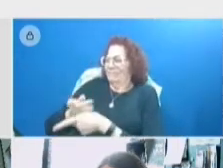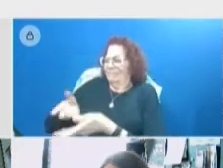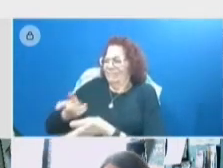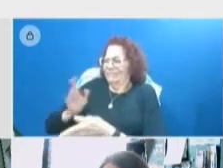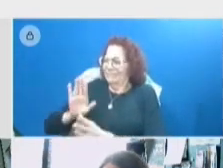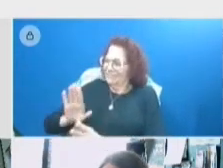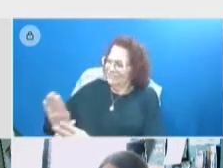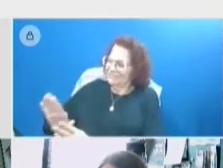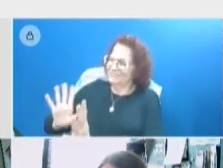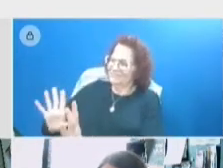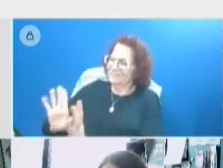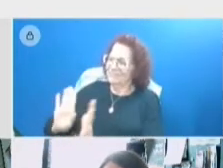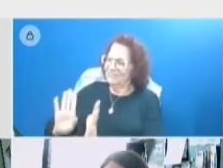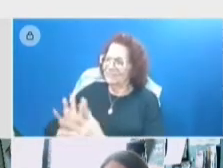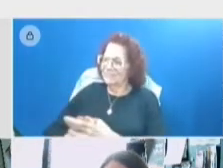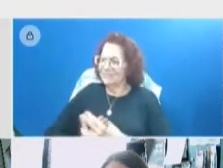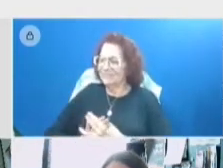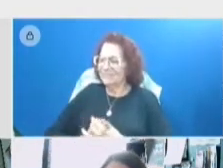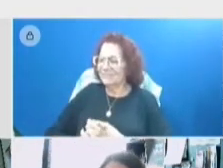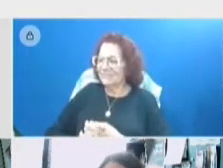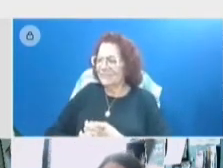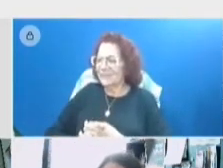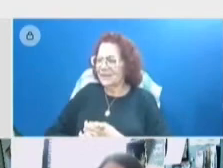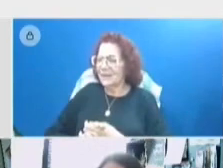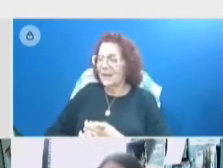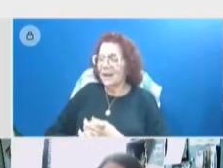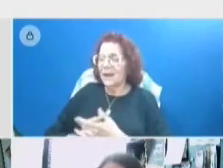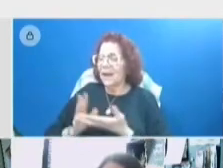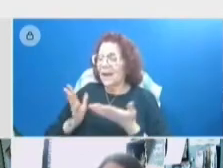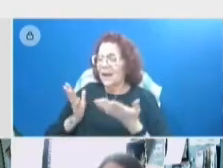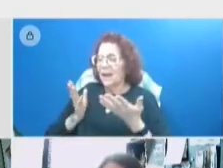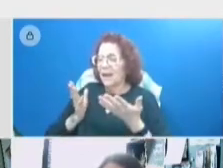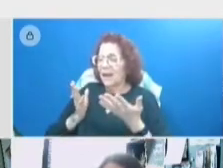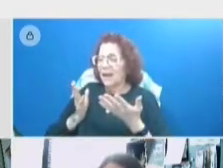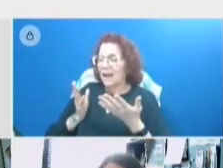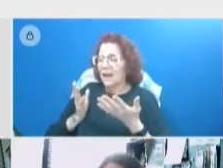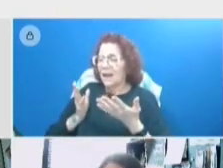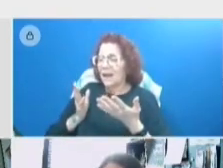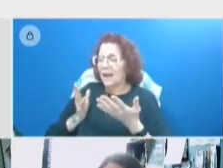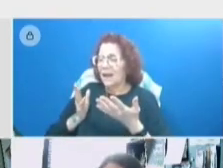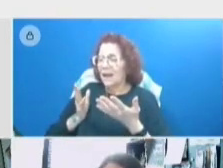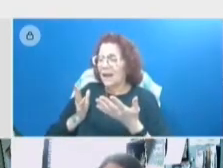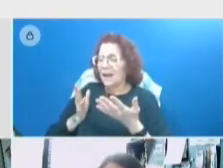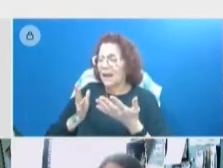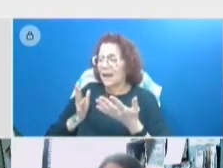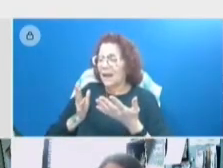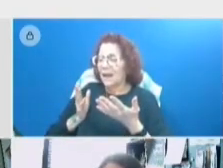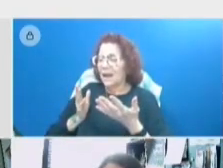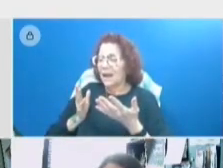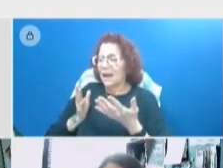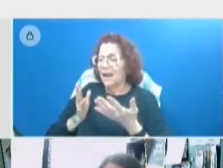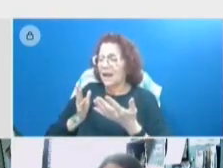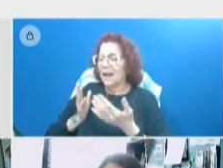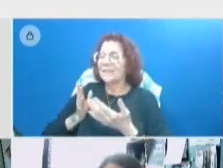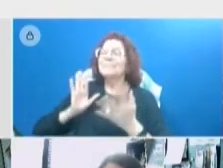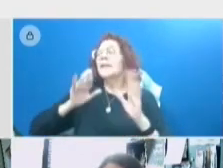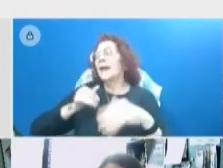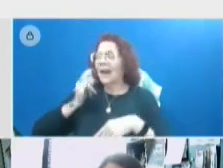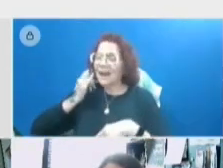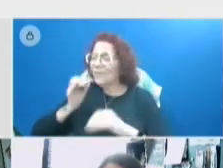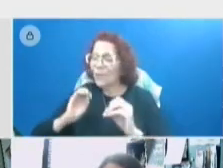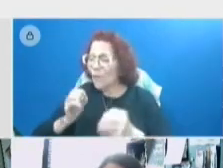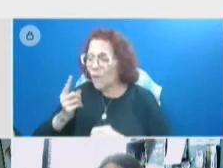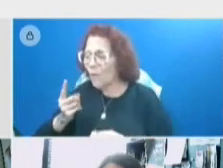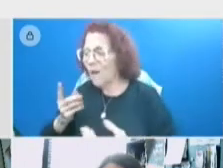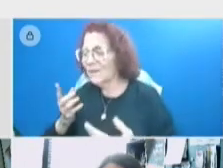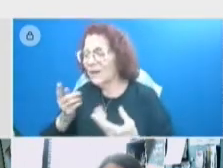Well, so all these are reasonable. If you look at them, there's nothing, no one's looking to get a Benny out of this. Well, so